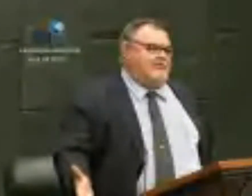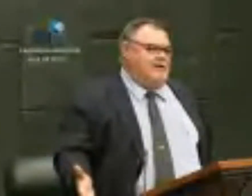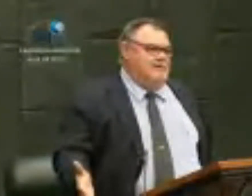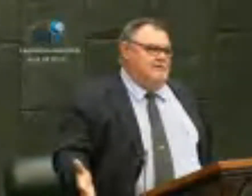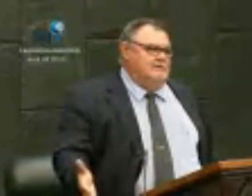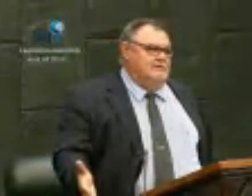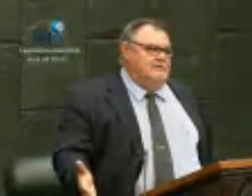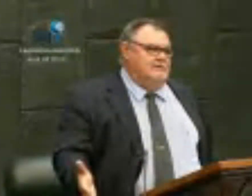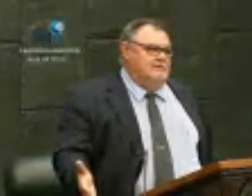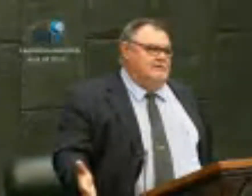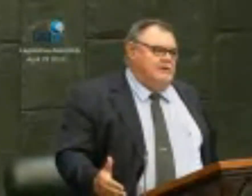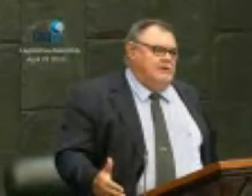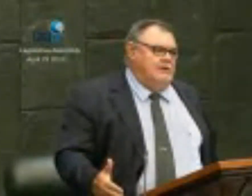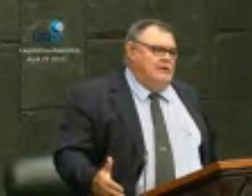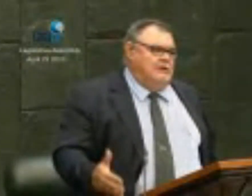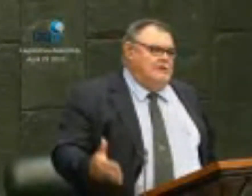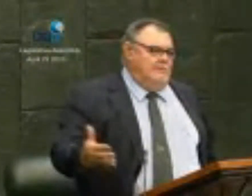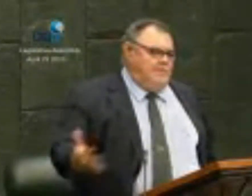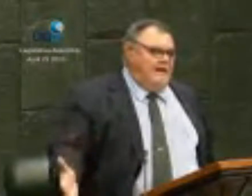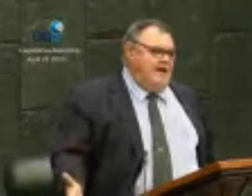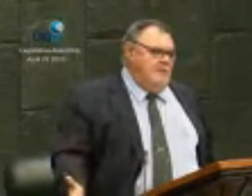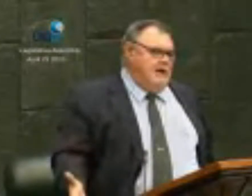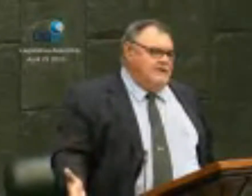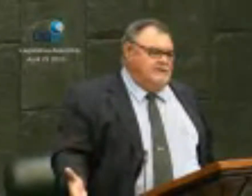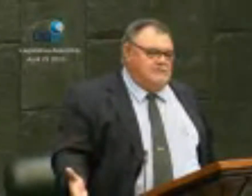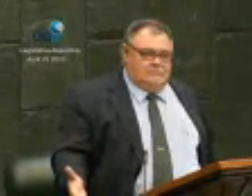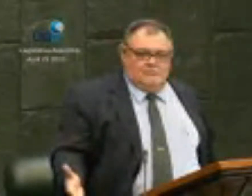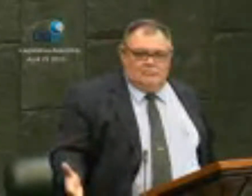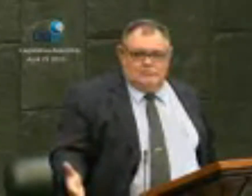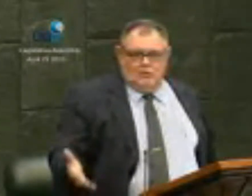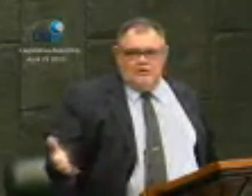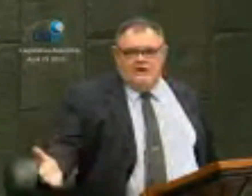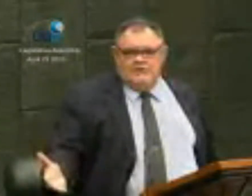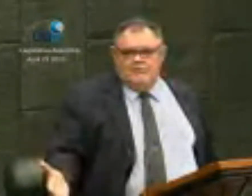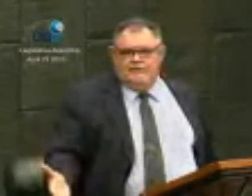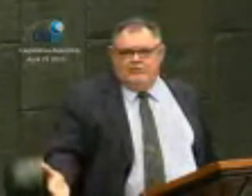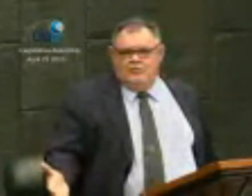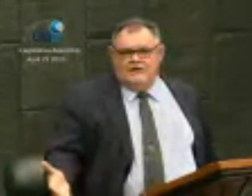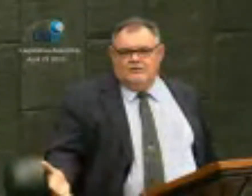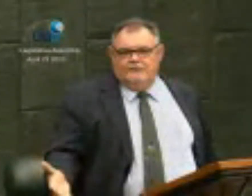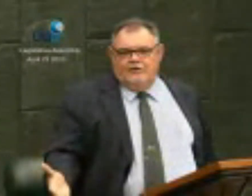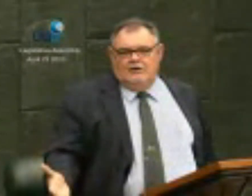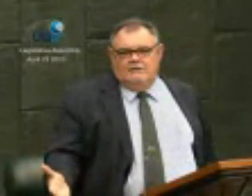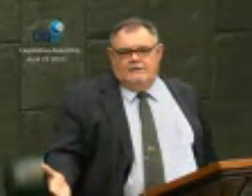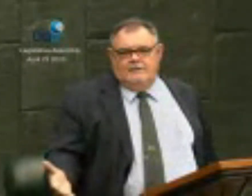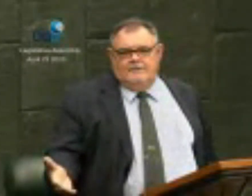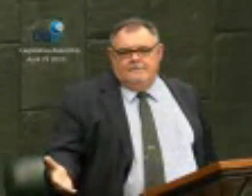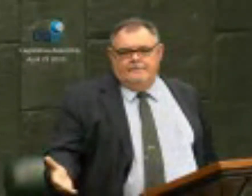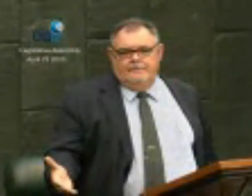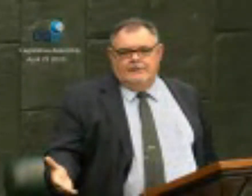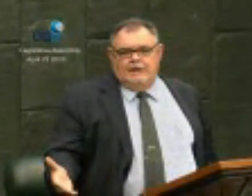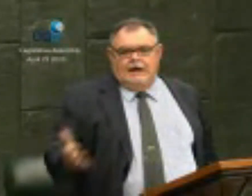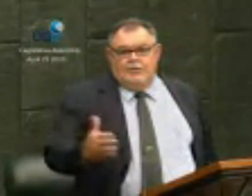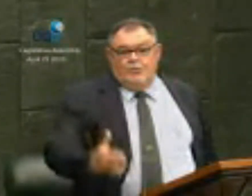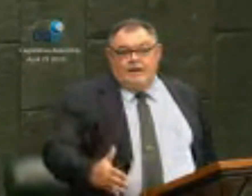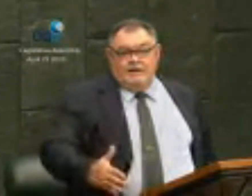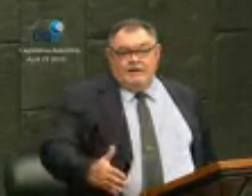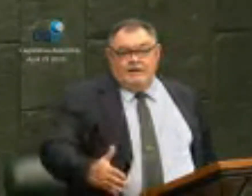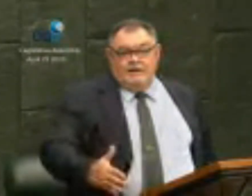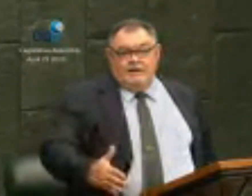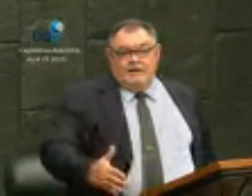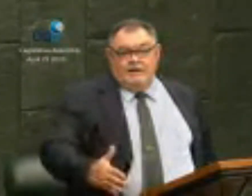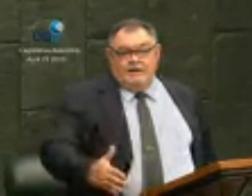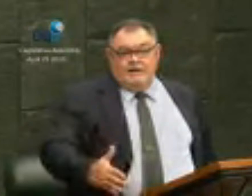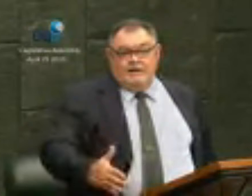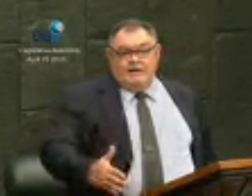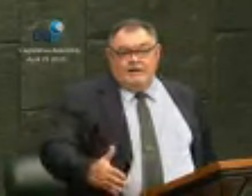pay the Caymanians who need the withdrawal. And when the economy goes back up, as it will, this too will pass,